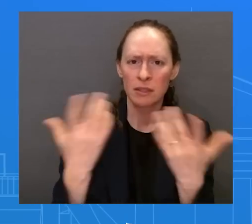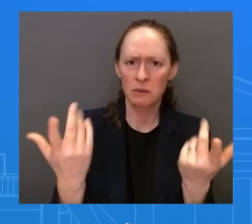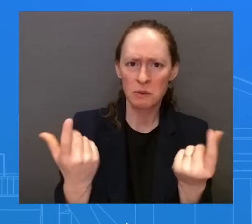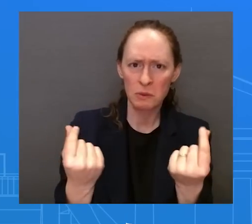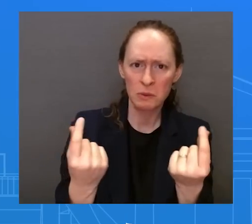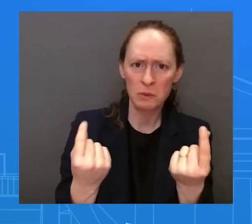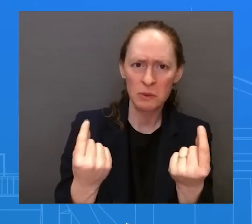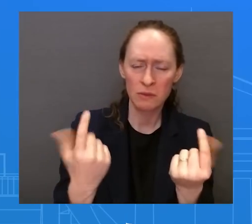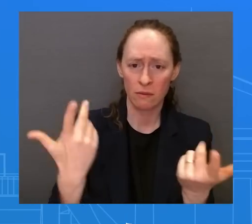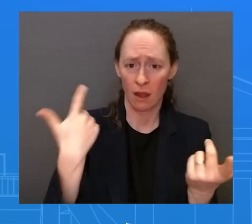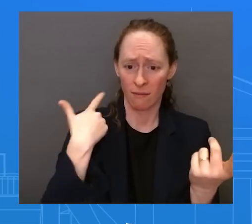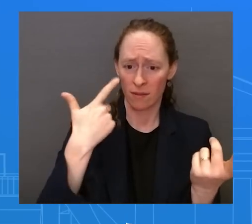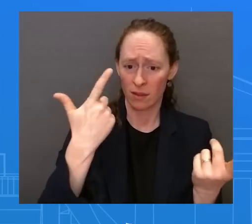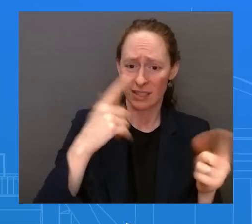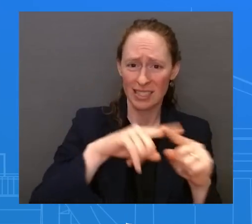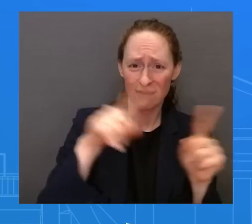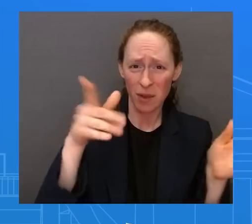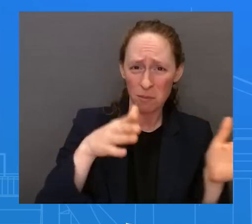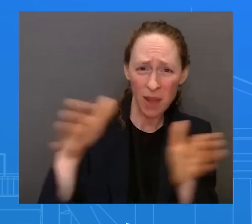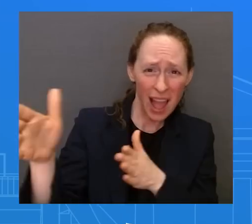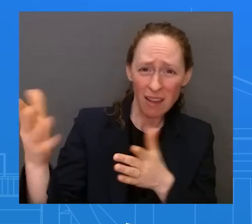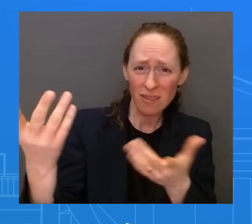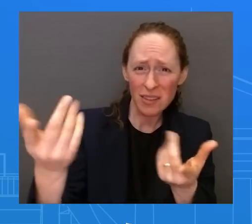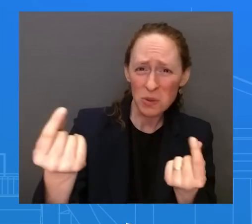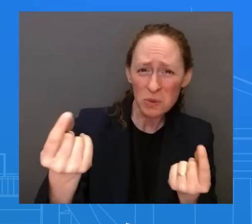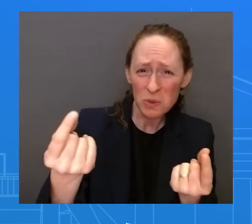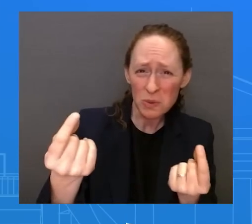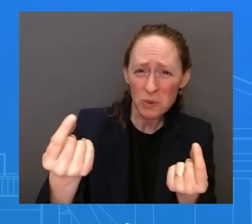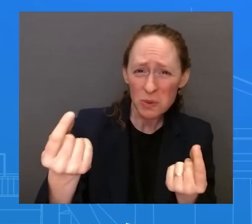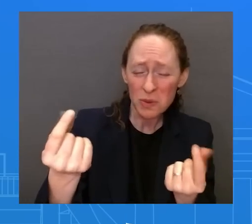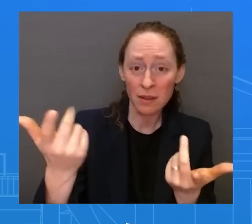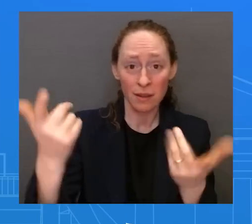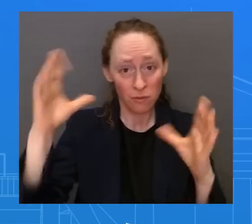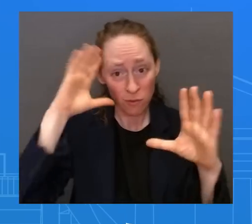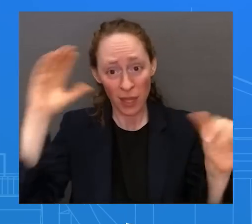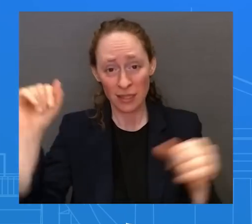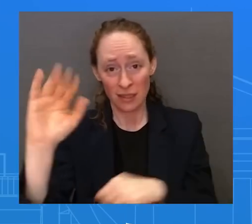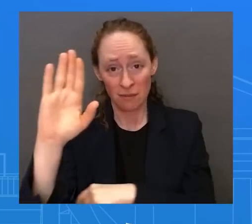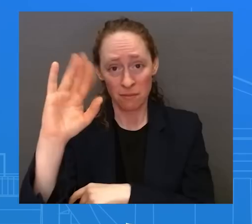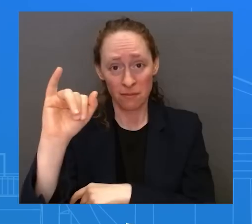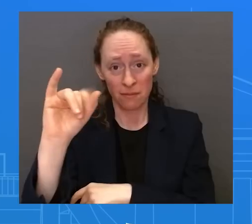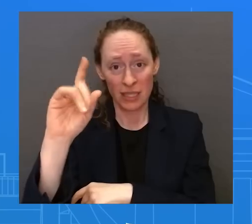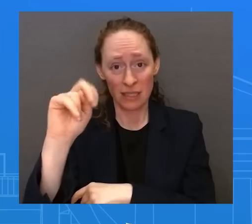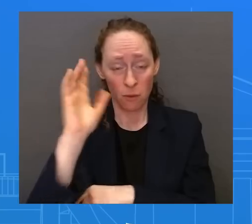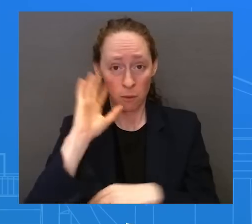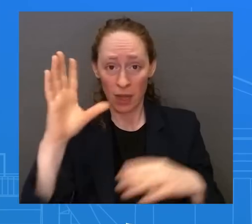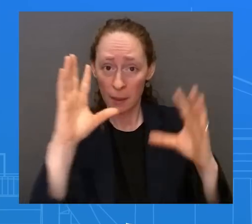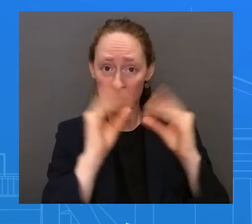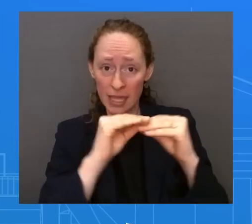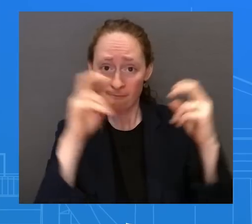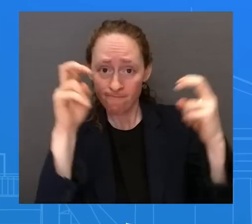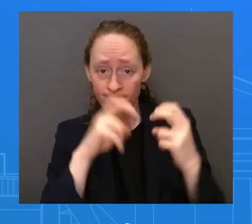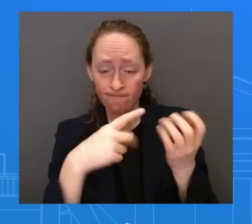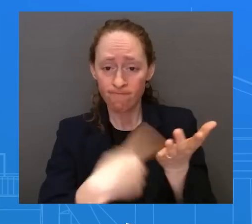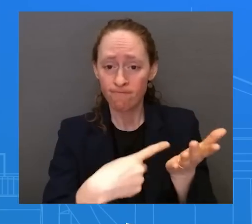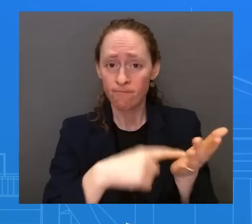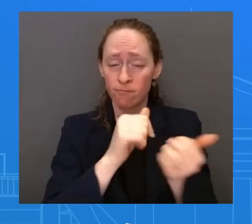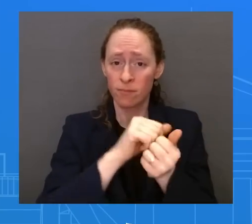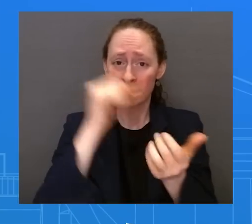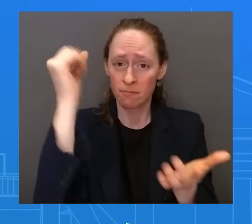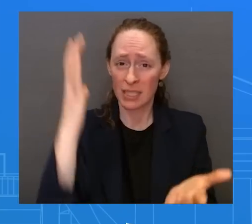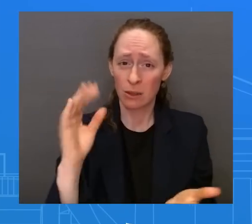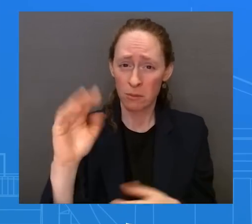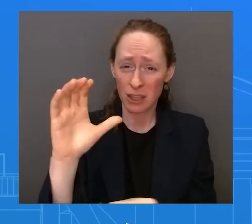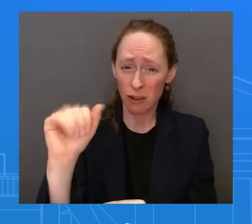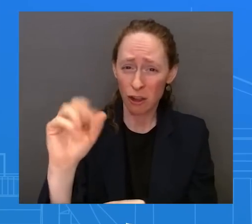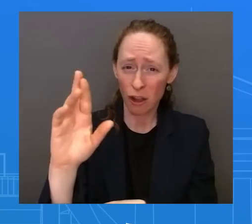I don't know for President Biden to meet with or speak with speaker honestly when it comes to asking me about what are the plans I